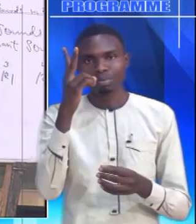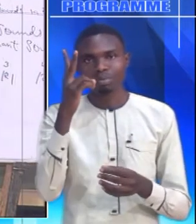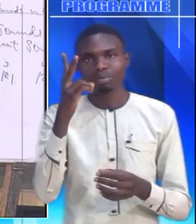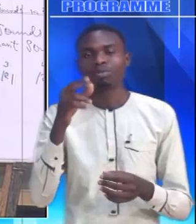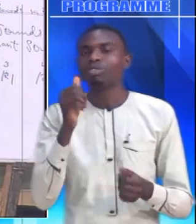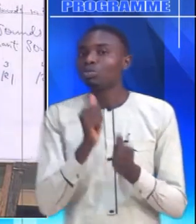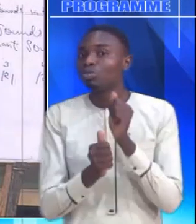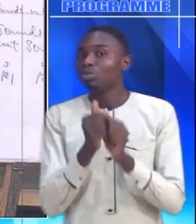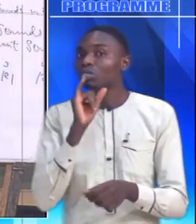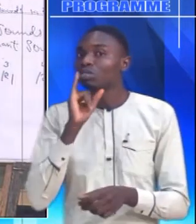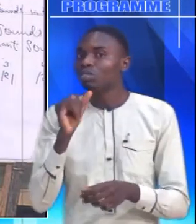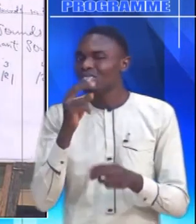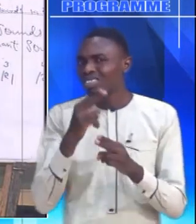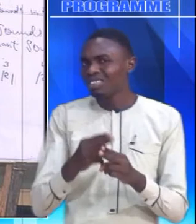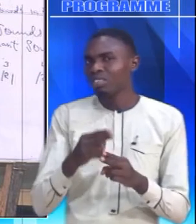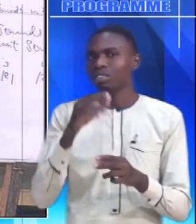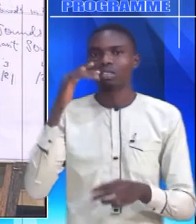sound. Say this.